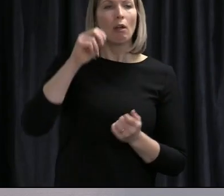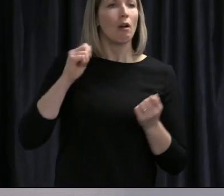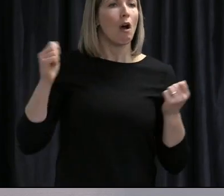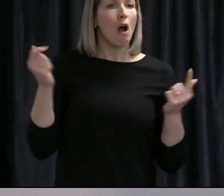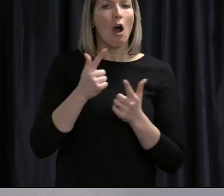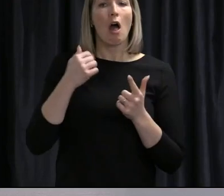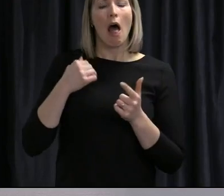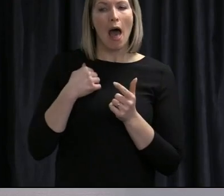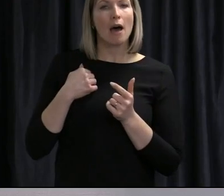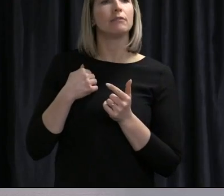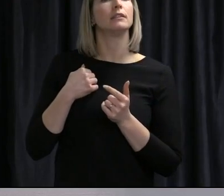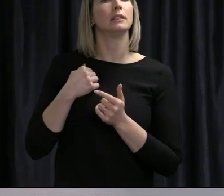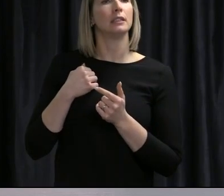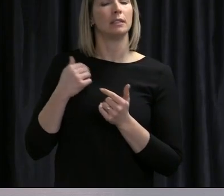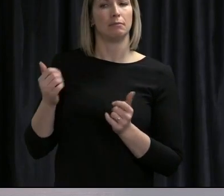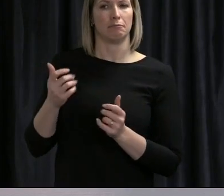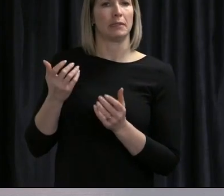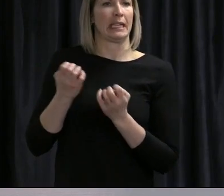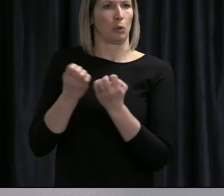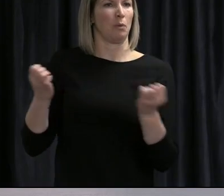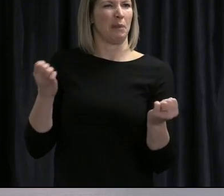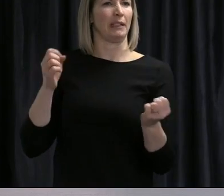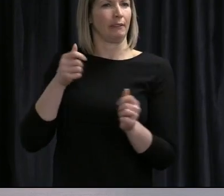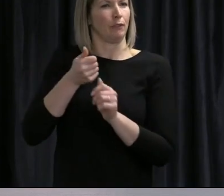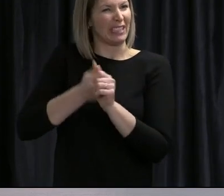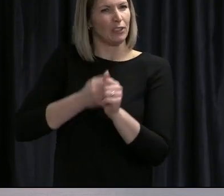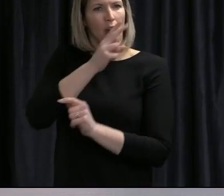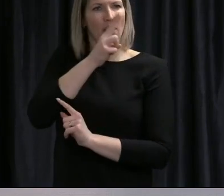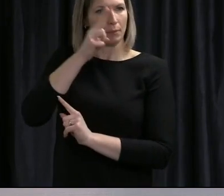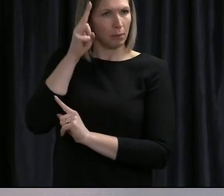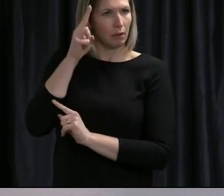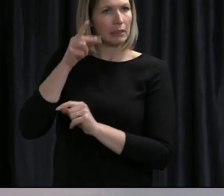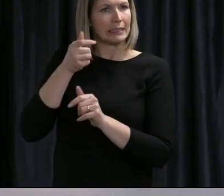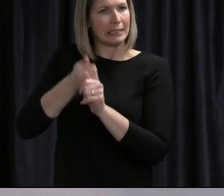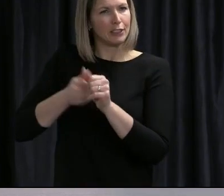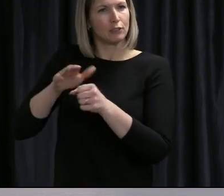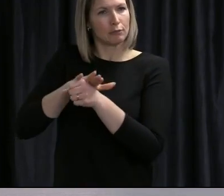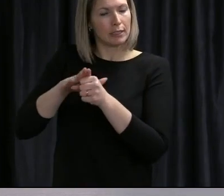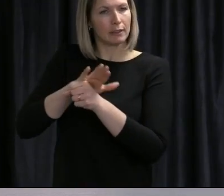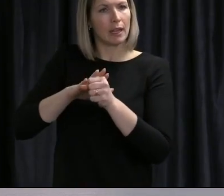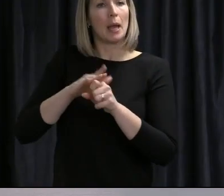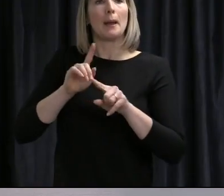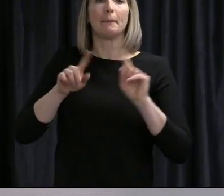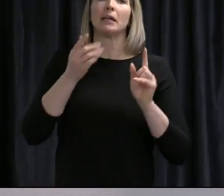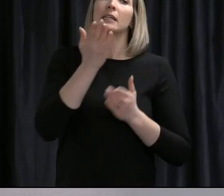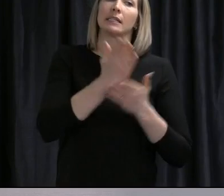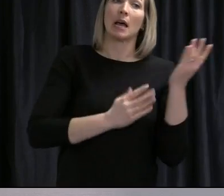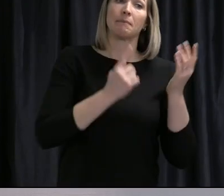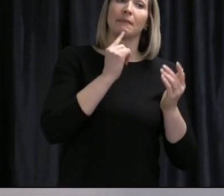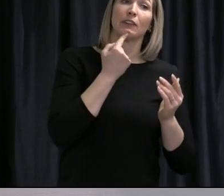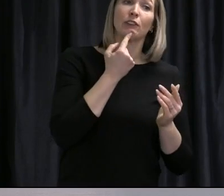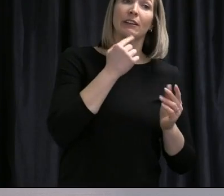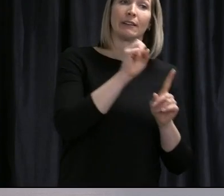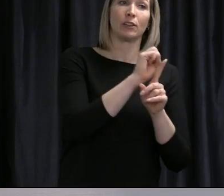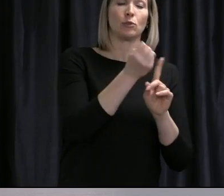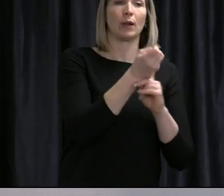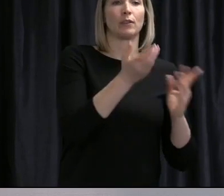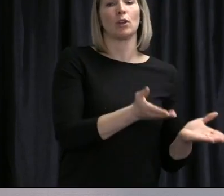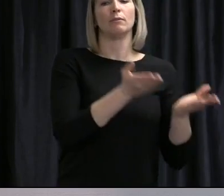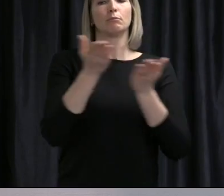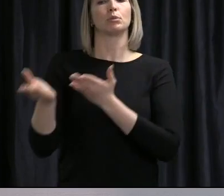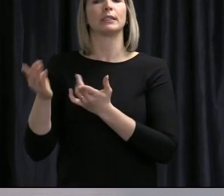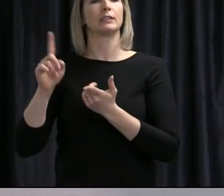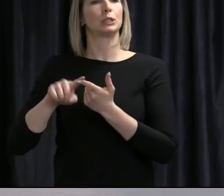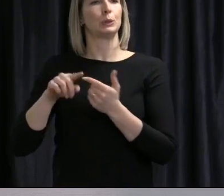transferred into the health science centre because of medical complexity, and neonates and young kids would be ventilated at the Janeway. The number